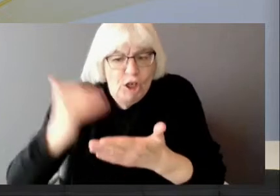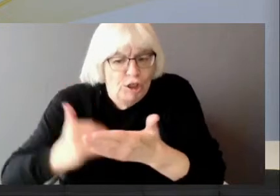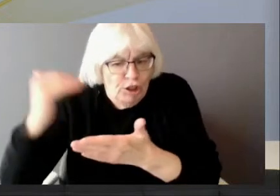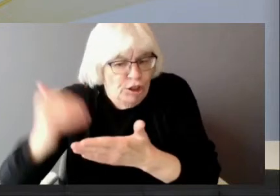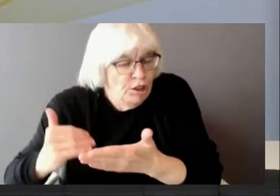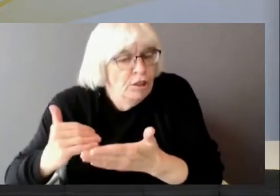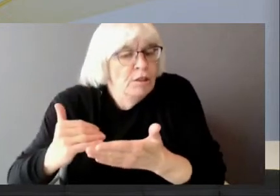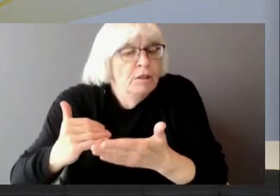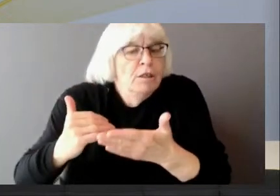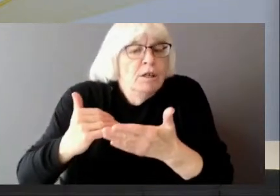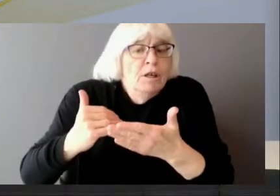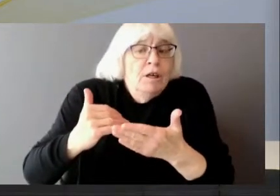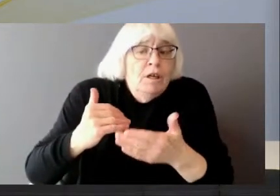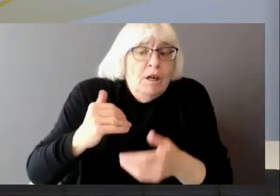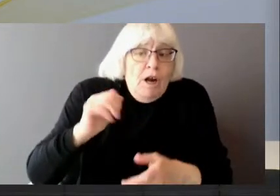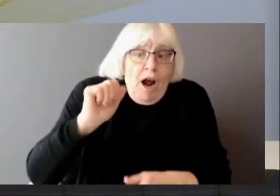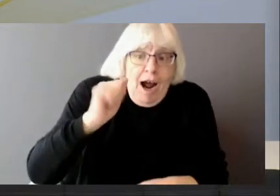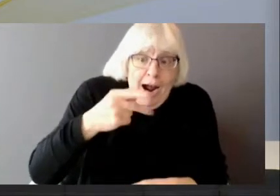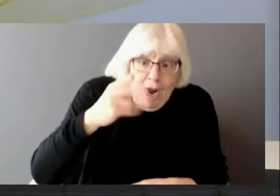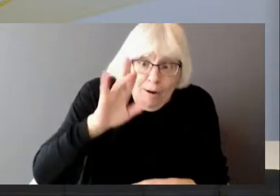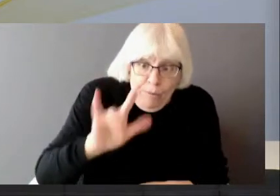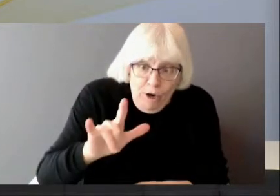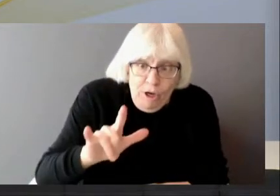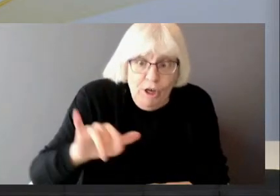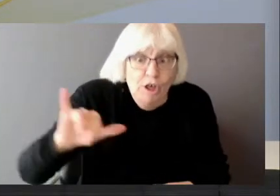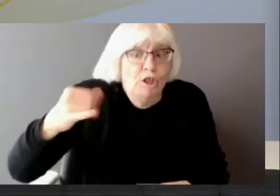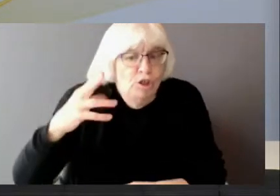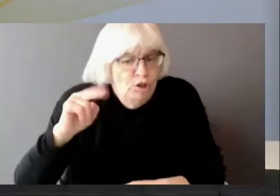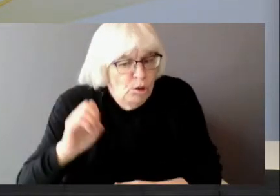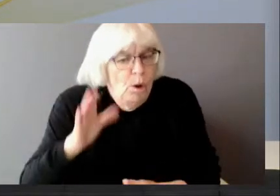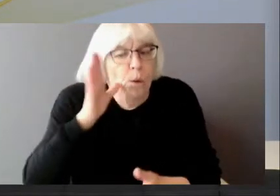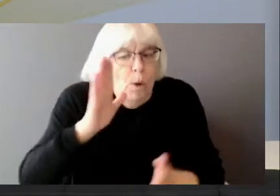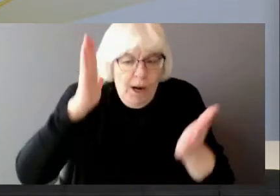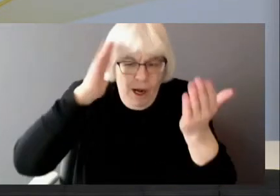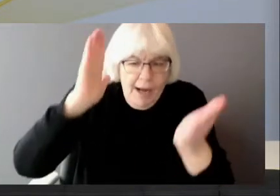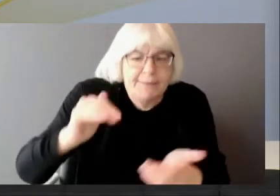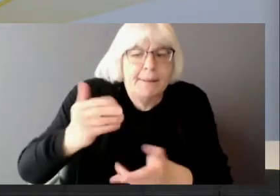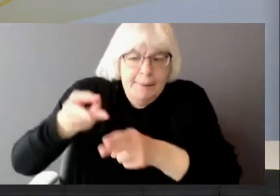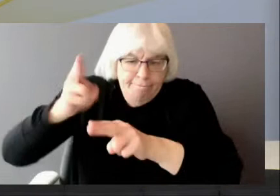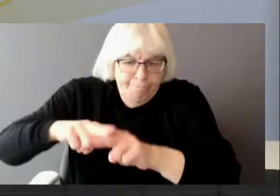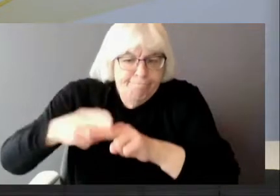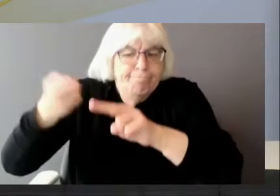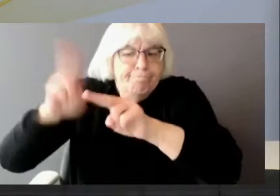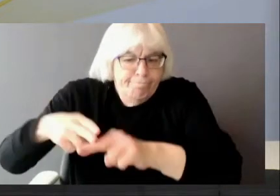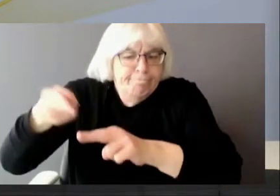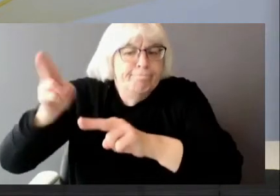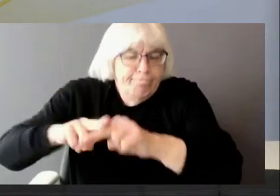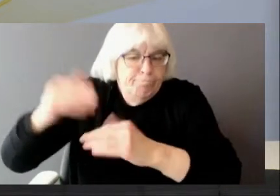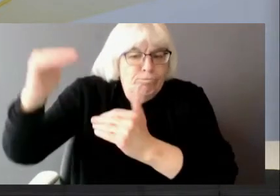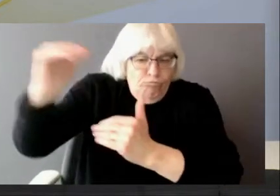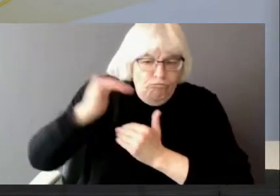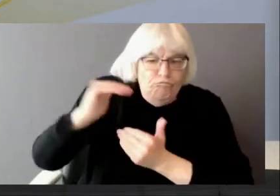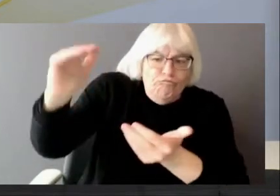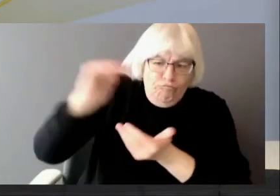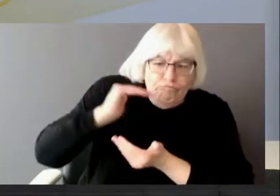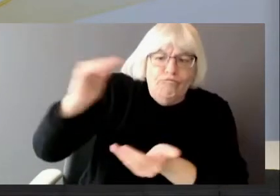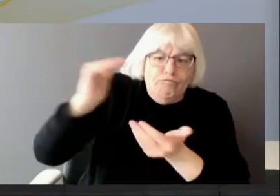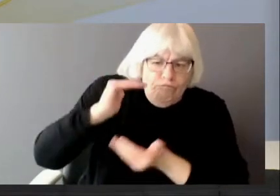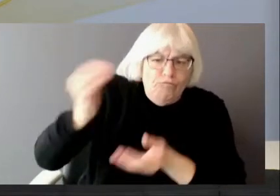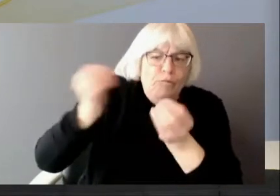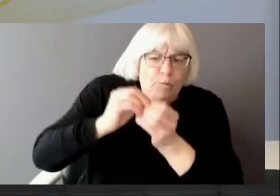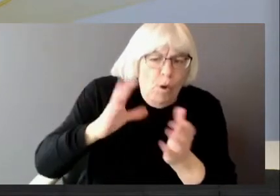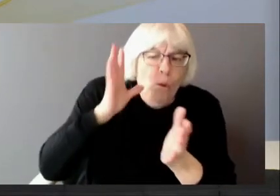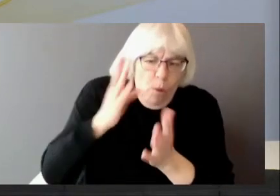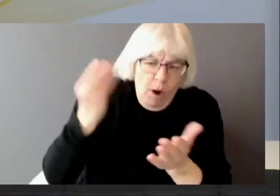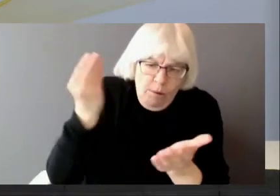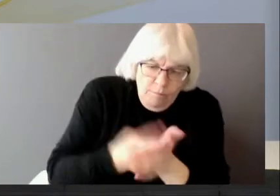We are continuing to immunize people as fast as we get the vaccine. And despite disruptions in supply,